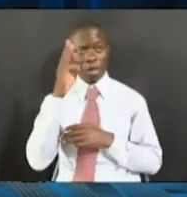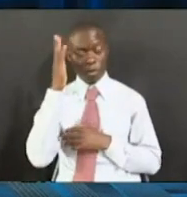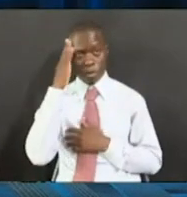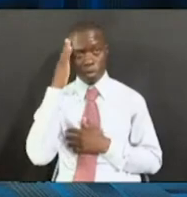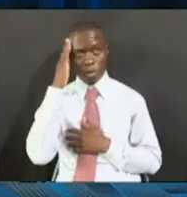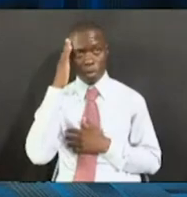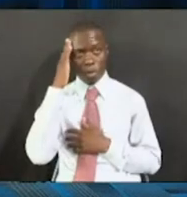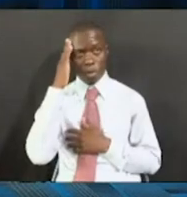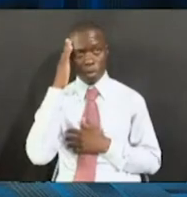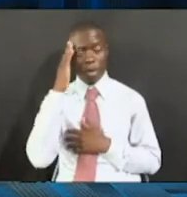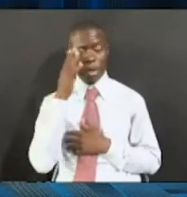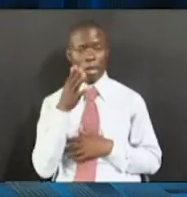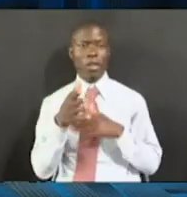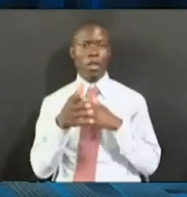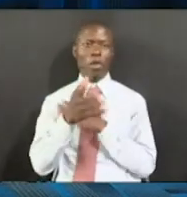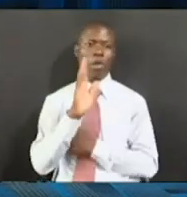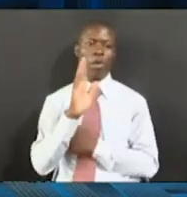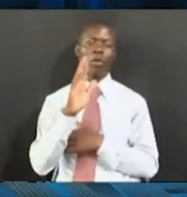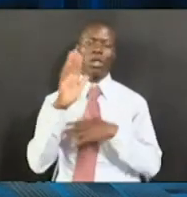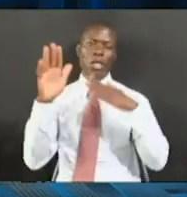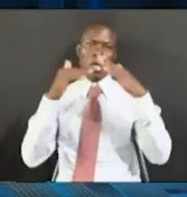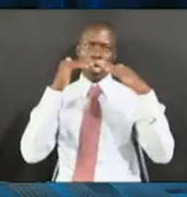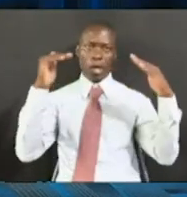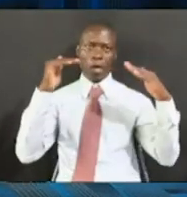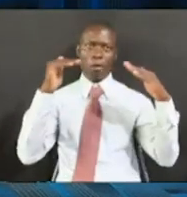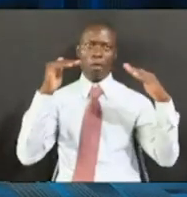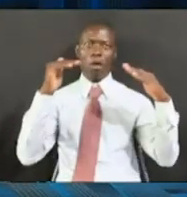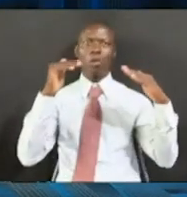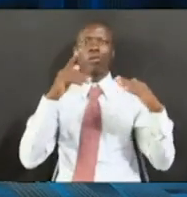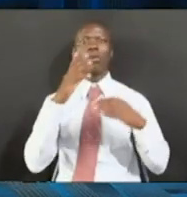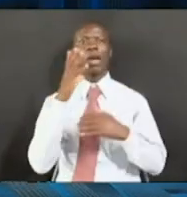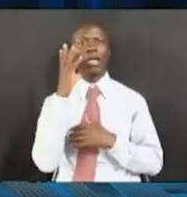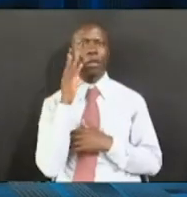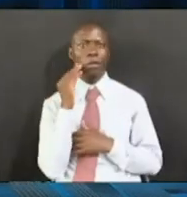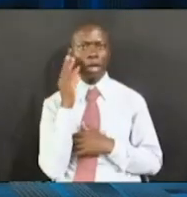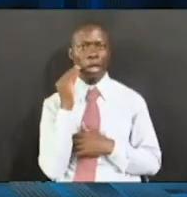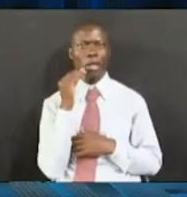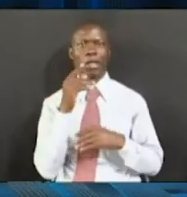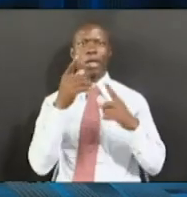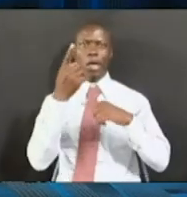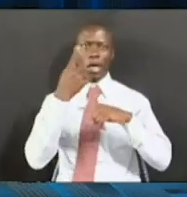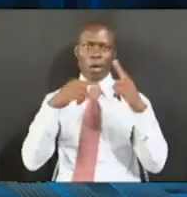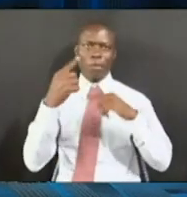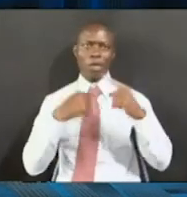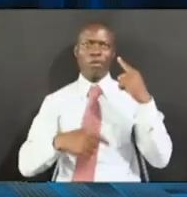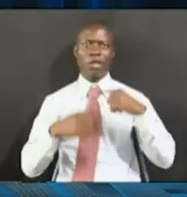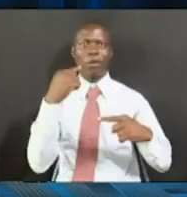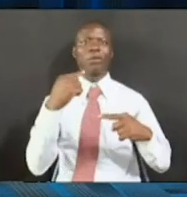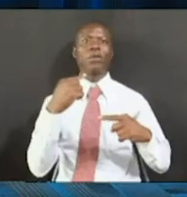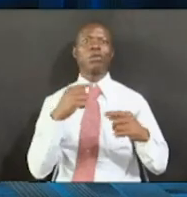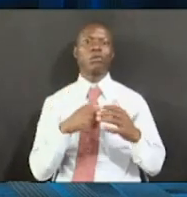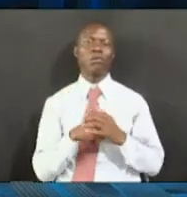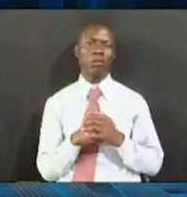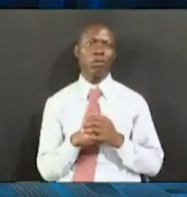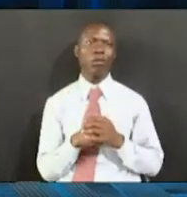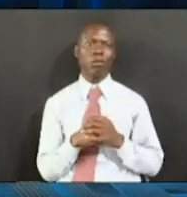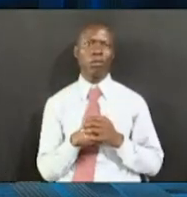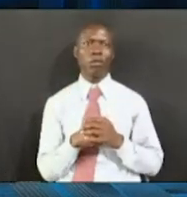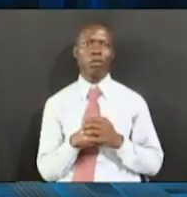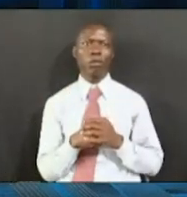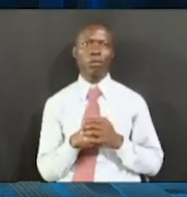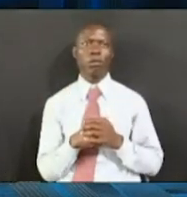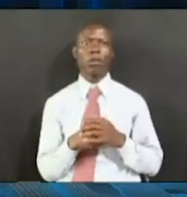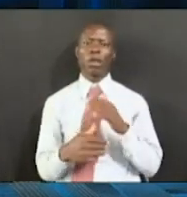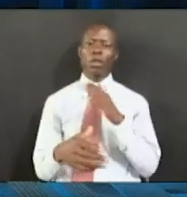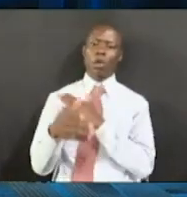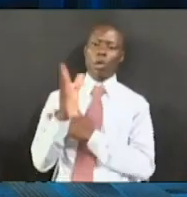There's a God in heaven who is an expert in turning champions. Amen. This God is